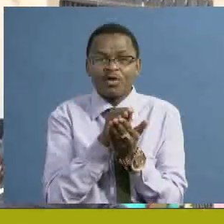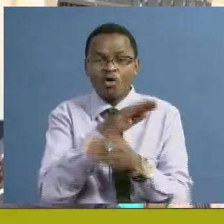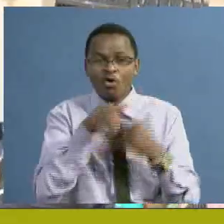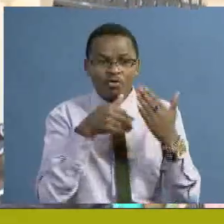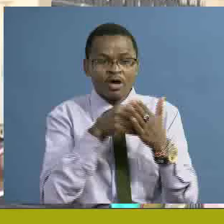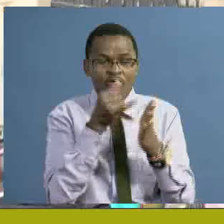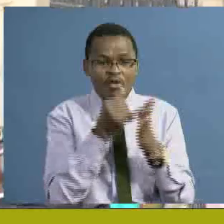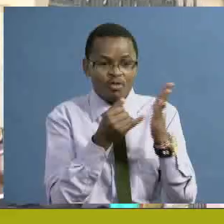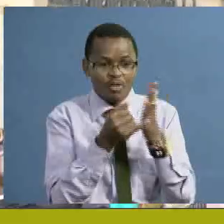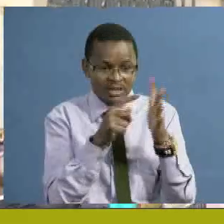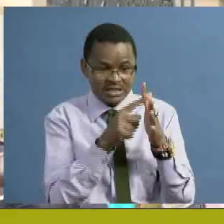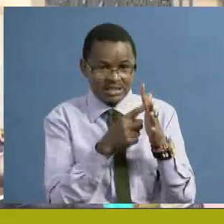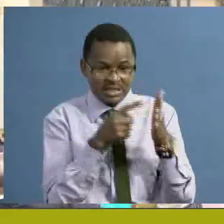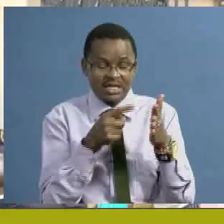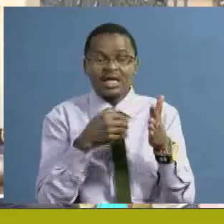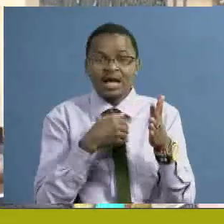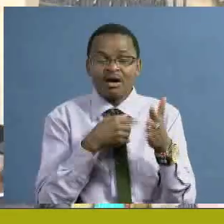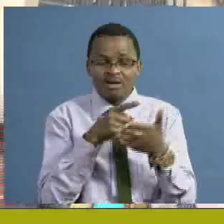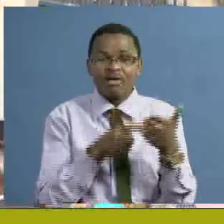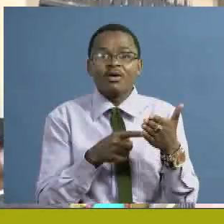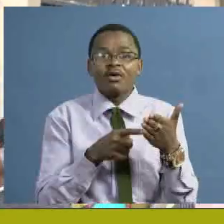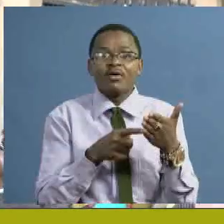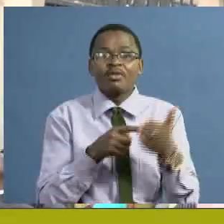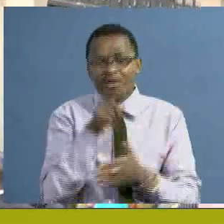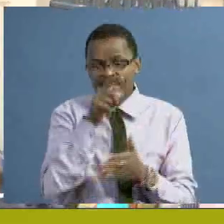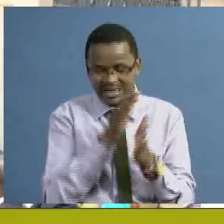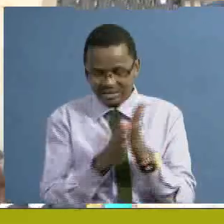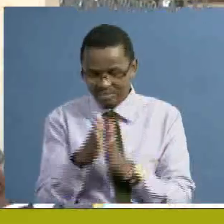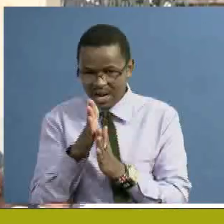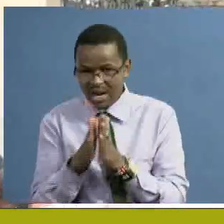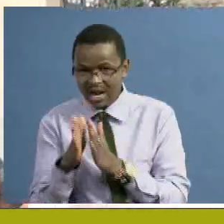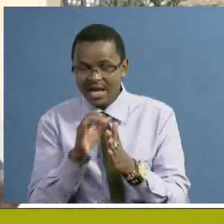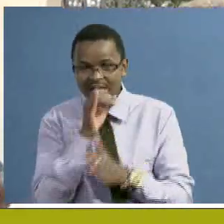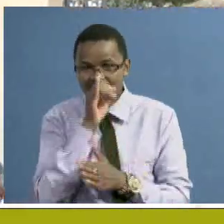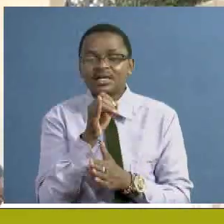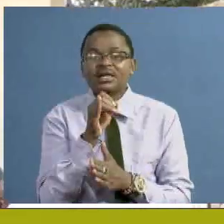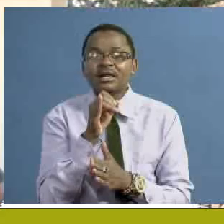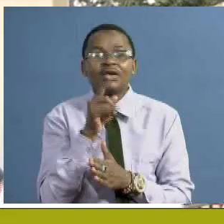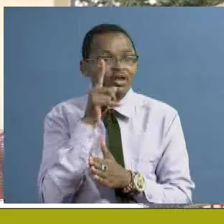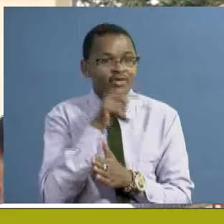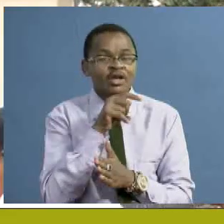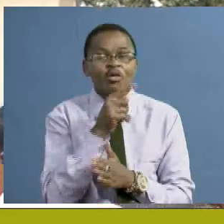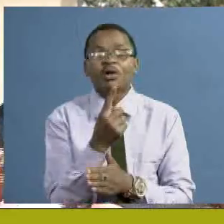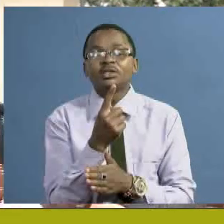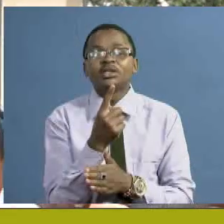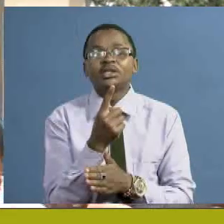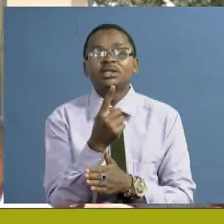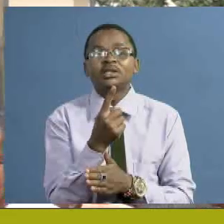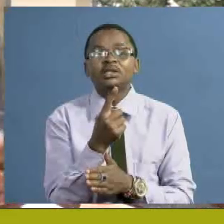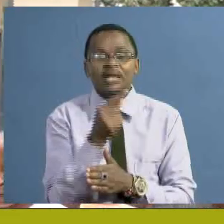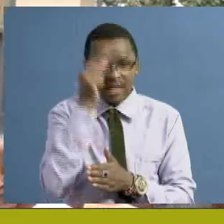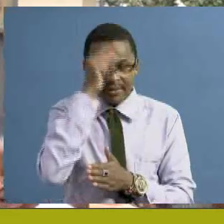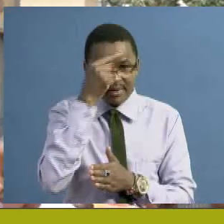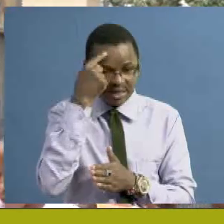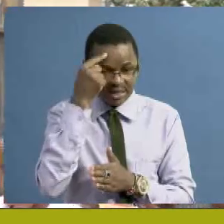length of the project. So when you now begin doing EIS of the whatever, the master plan is a complete one. So to me, I think the government has